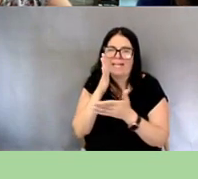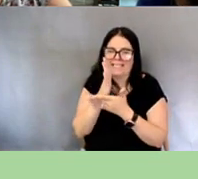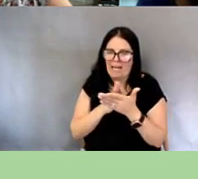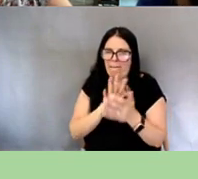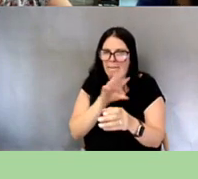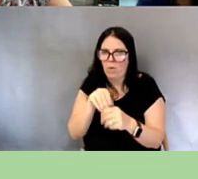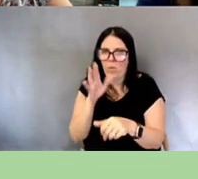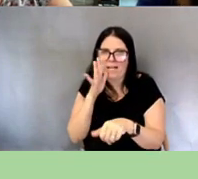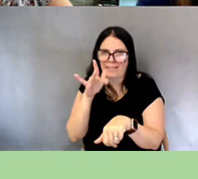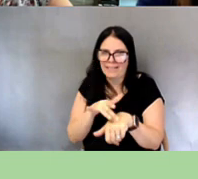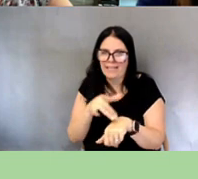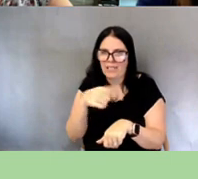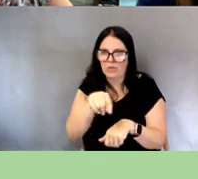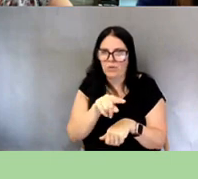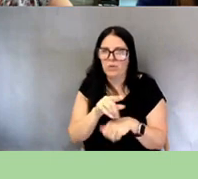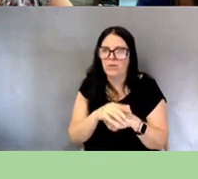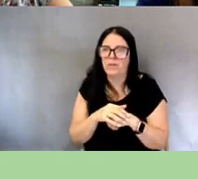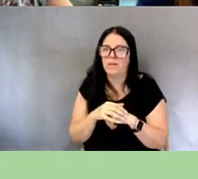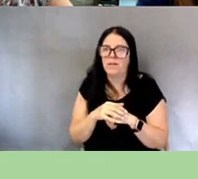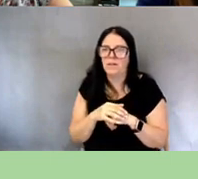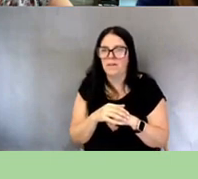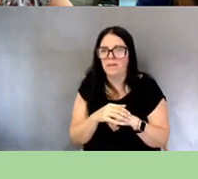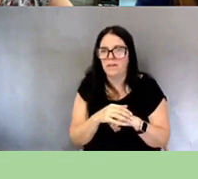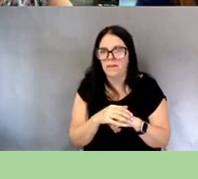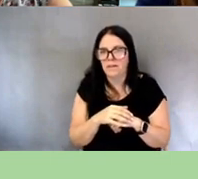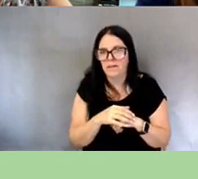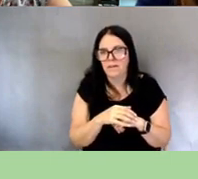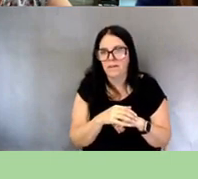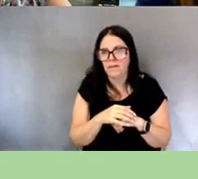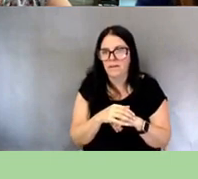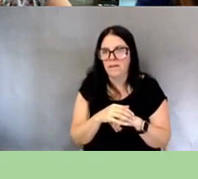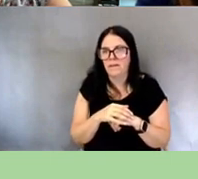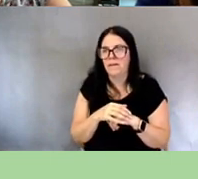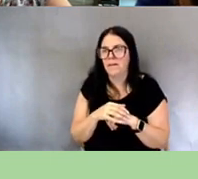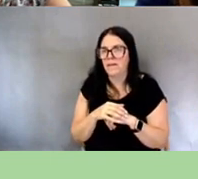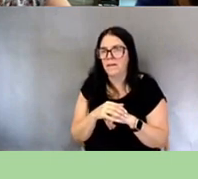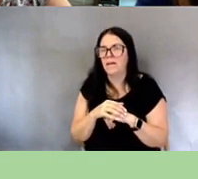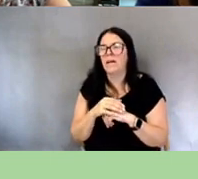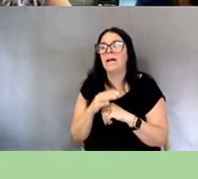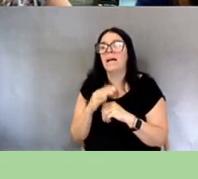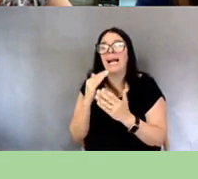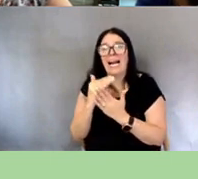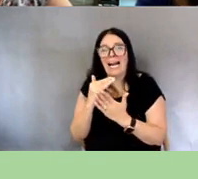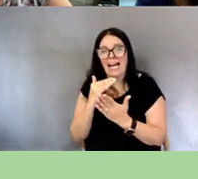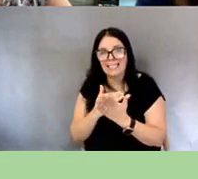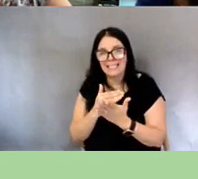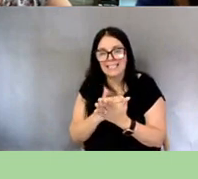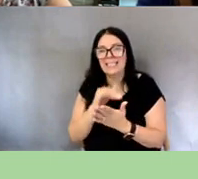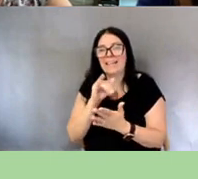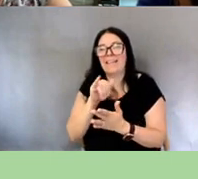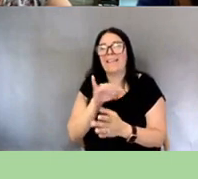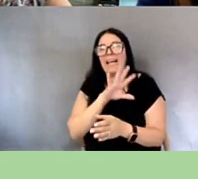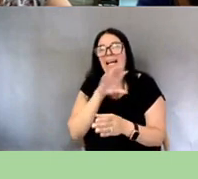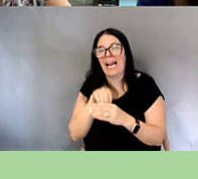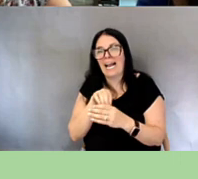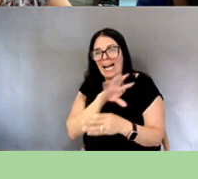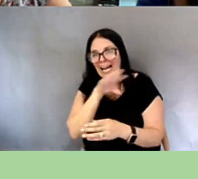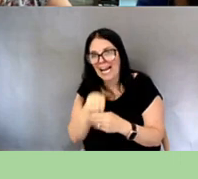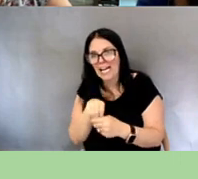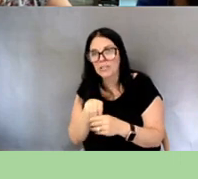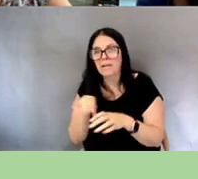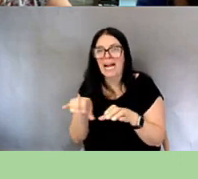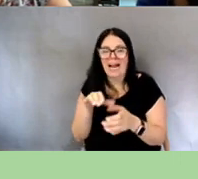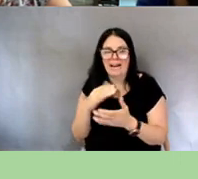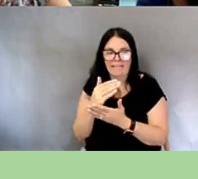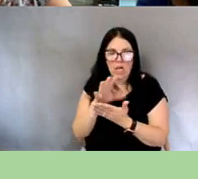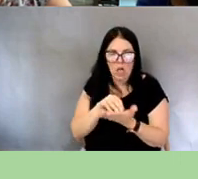pre-lesson reflection yourself. Lesson, we talked about engagement and active learning in our project,